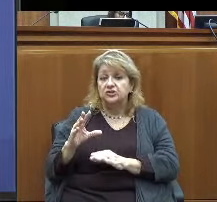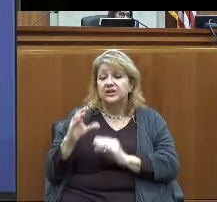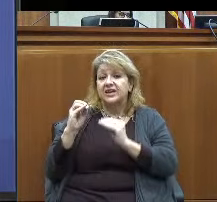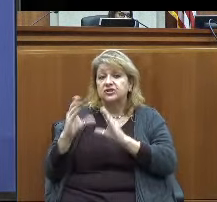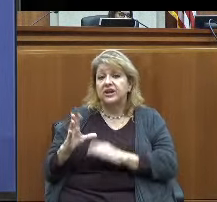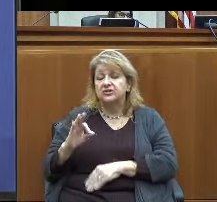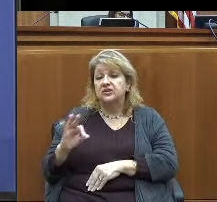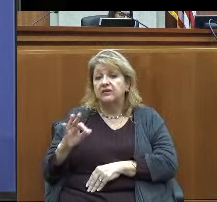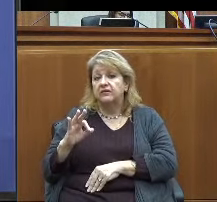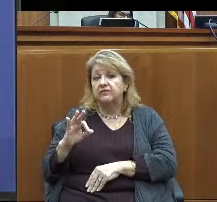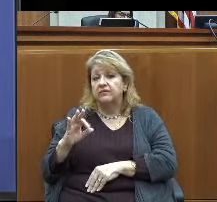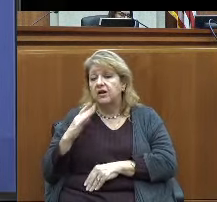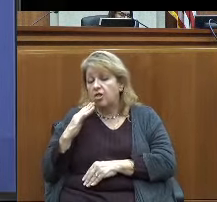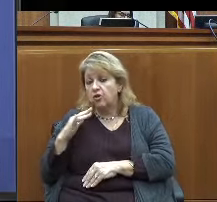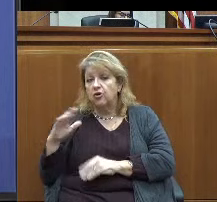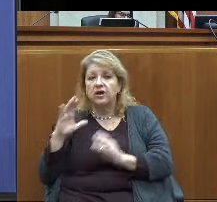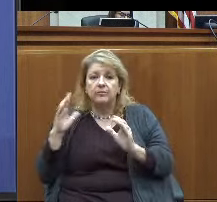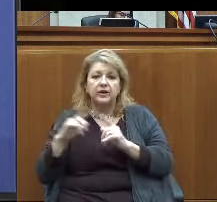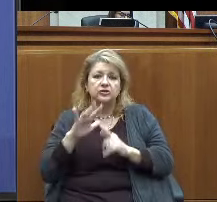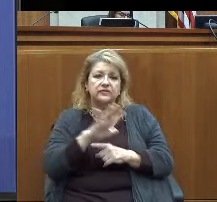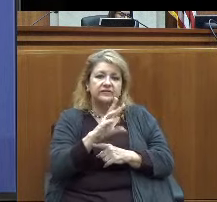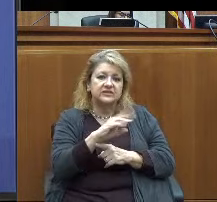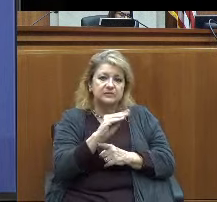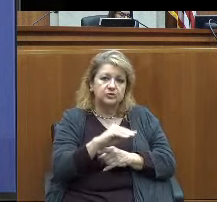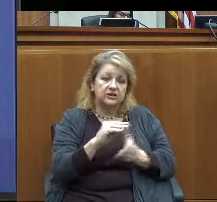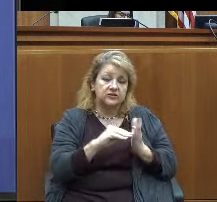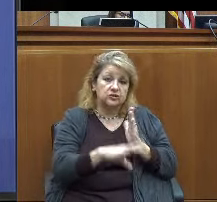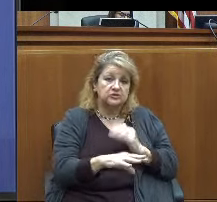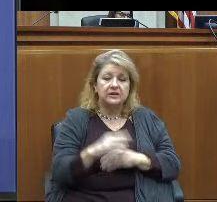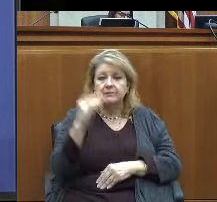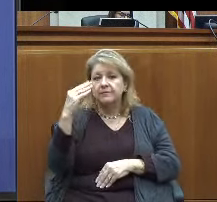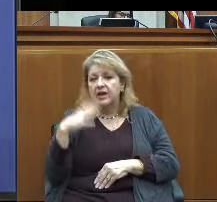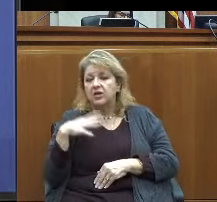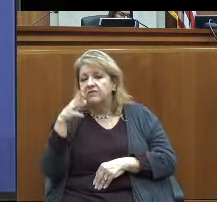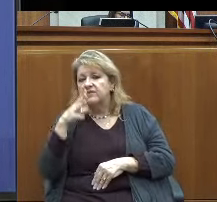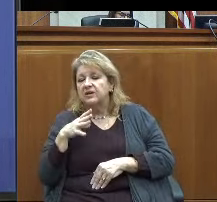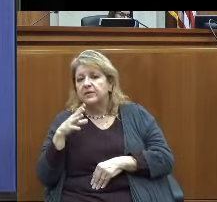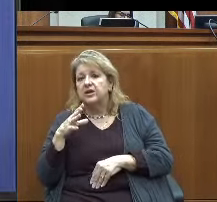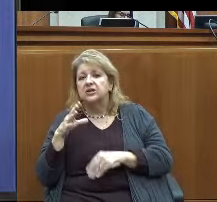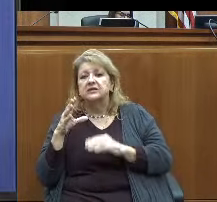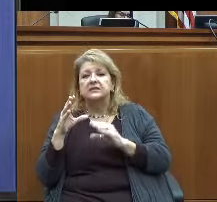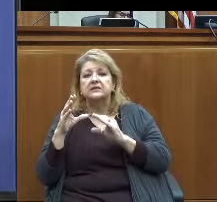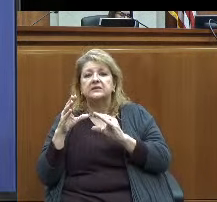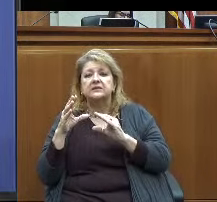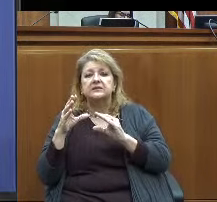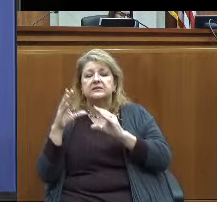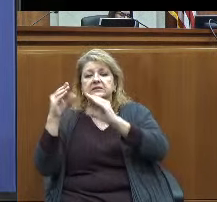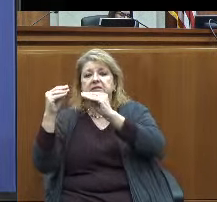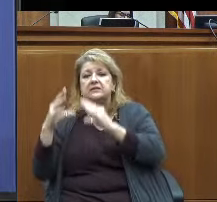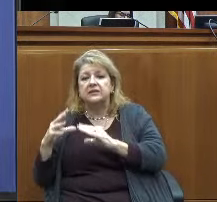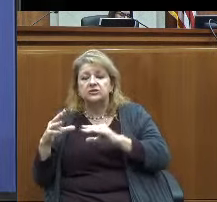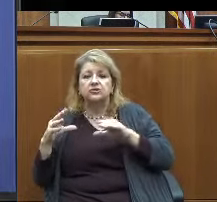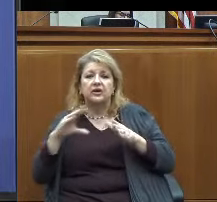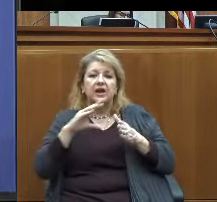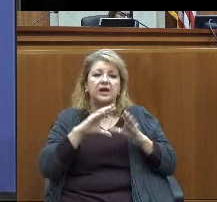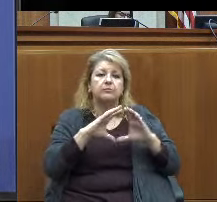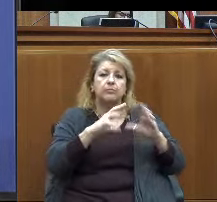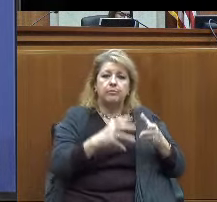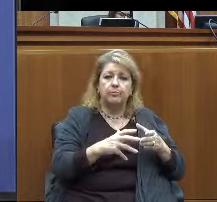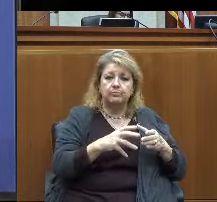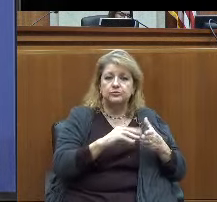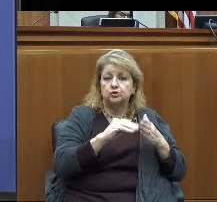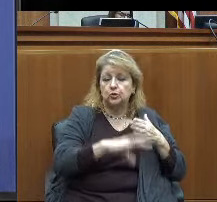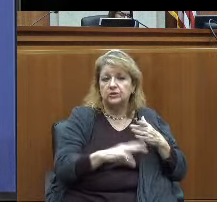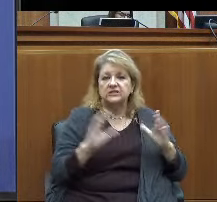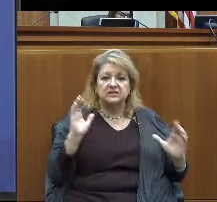color compared to 56% of our students. And our male and female teacher population has remained consistent since the previous year,